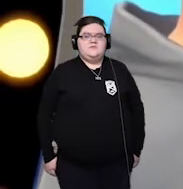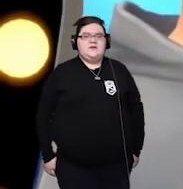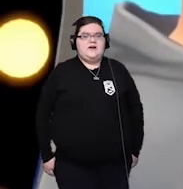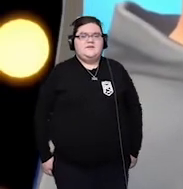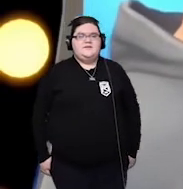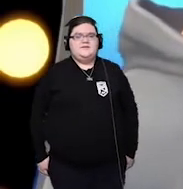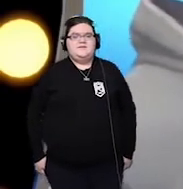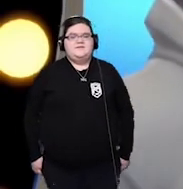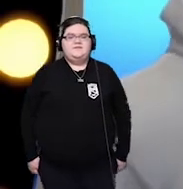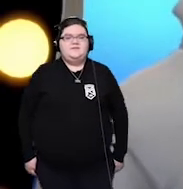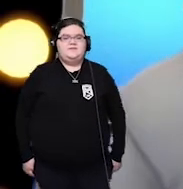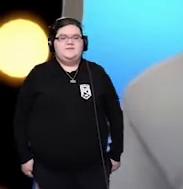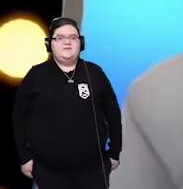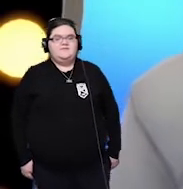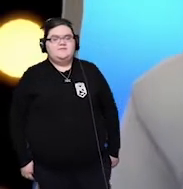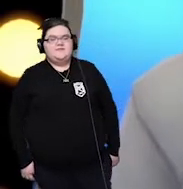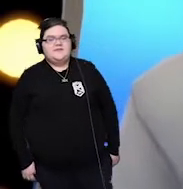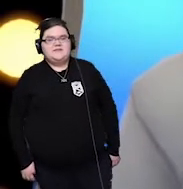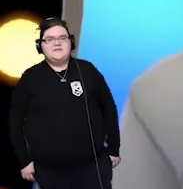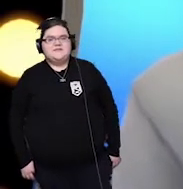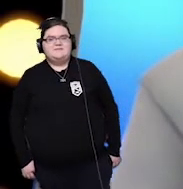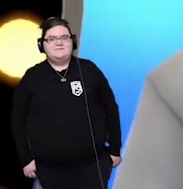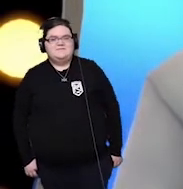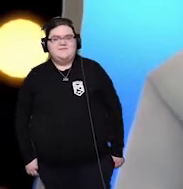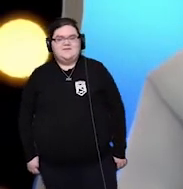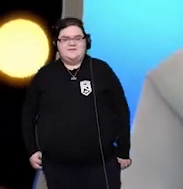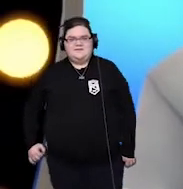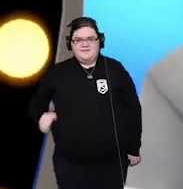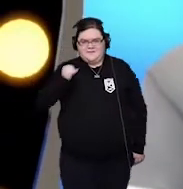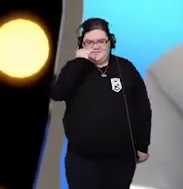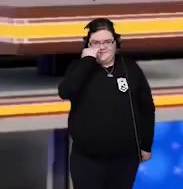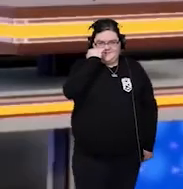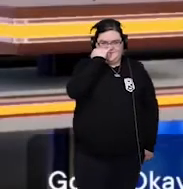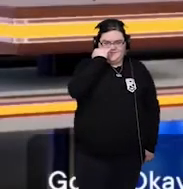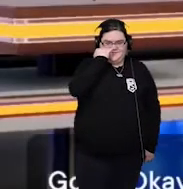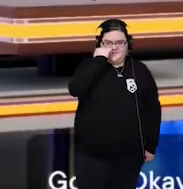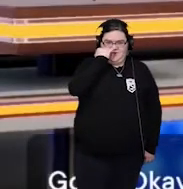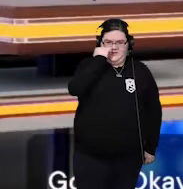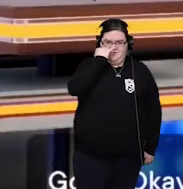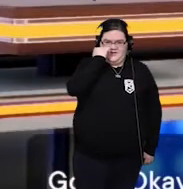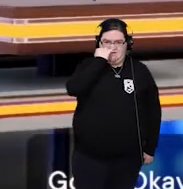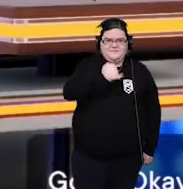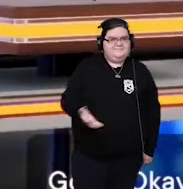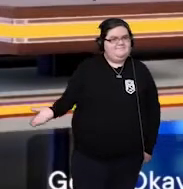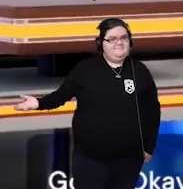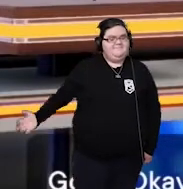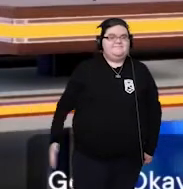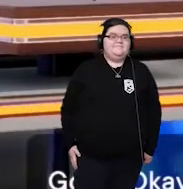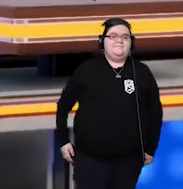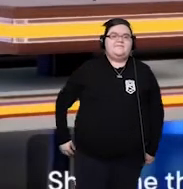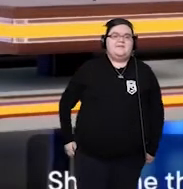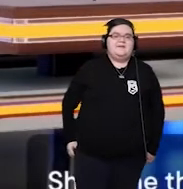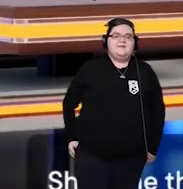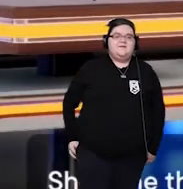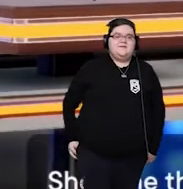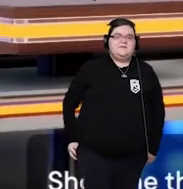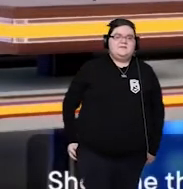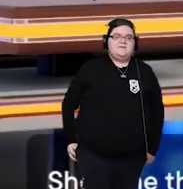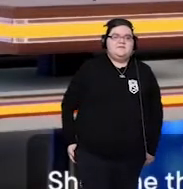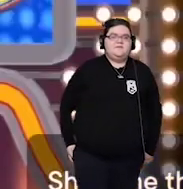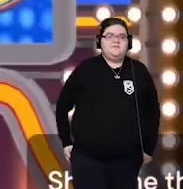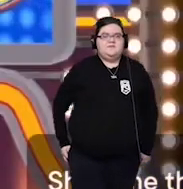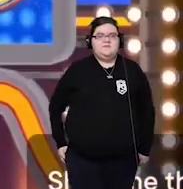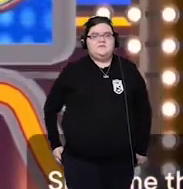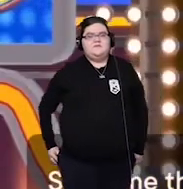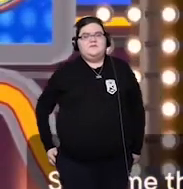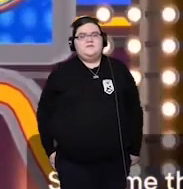Schedule? Yeah. Run that. Yeah, run that thing. Oh, we could be done right here. Good, oh, but... What type of person is this anyway? Show me that